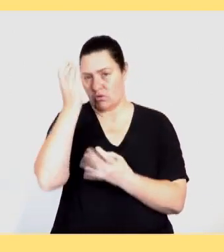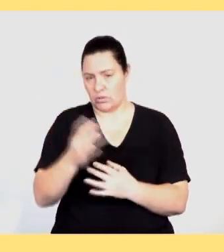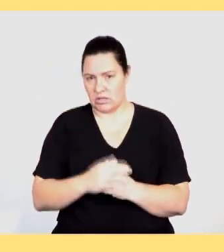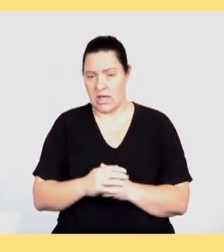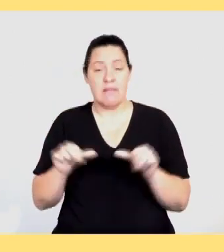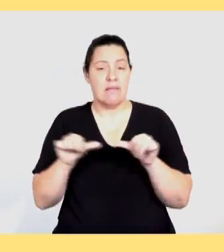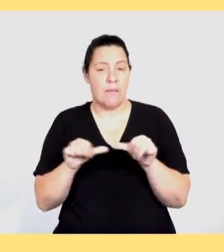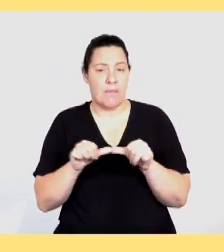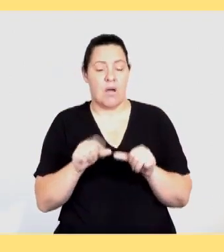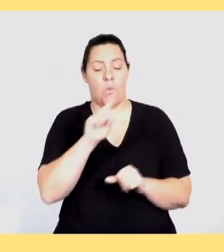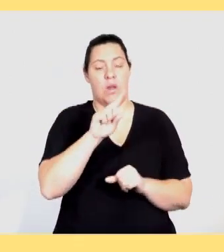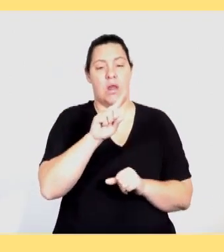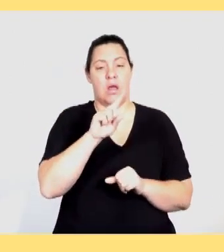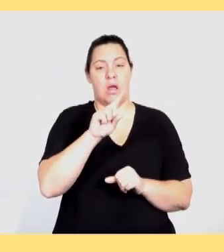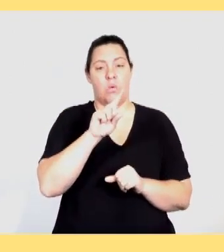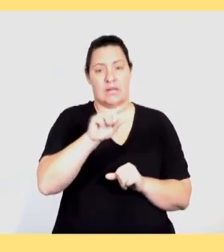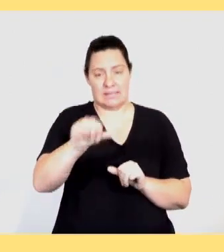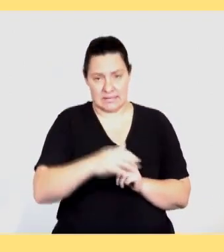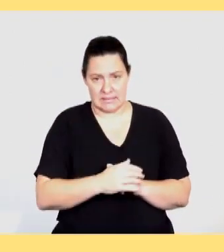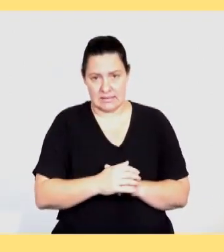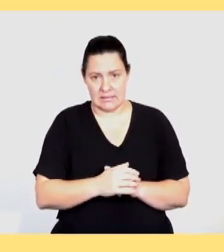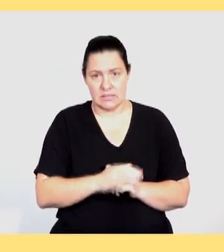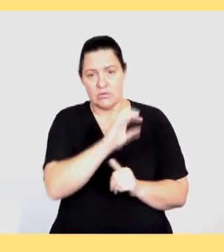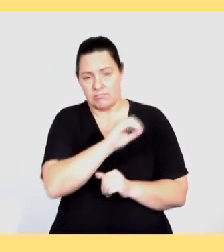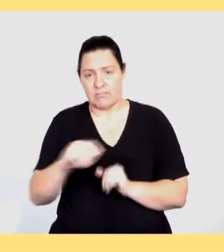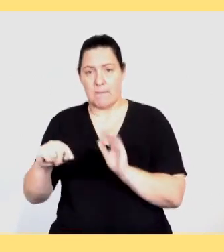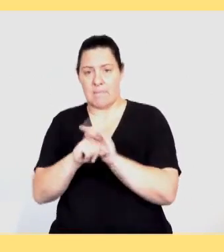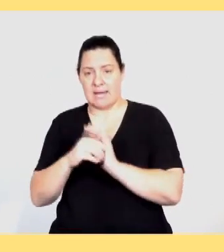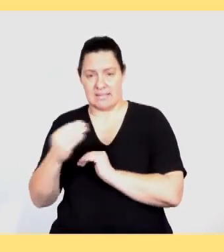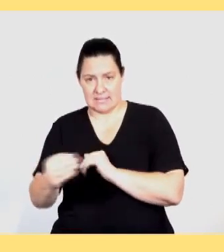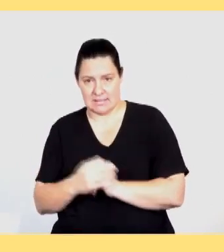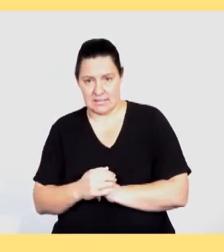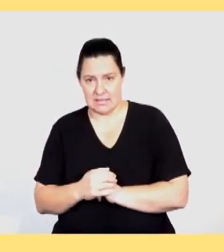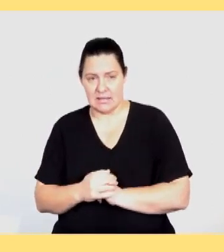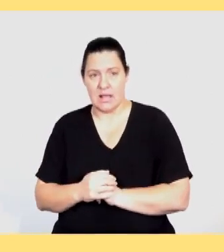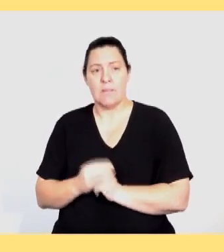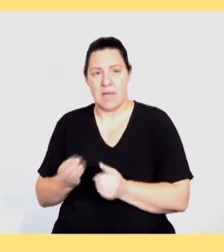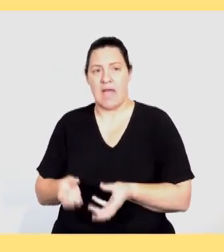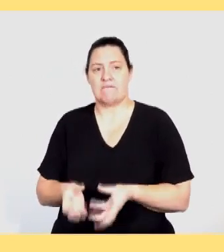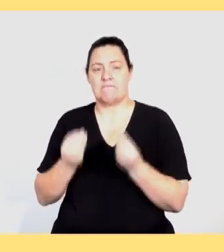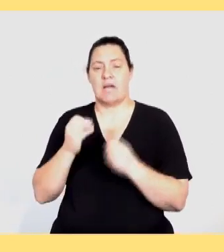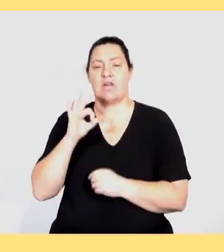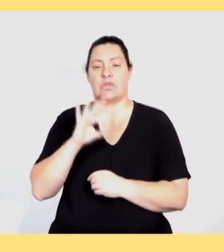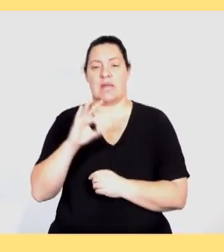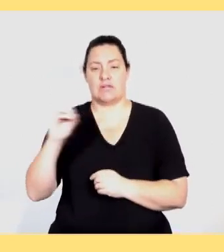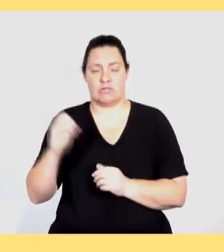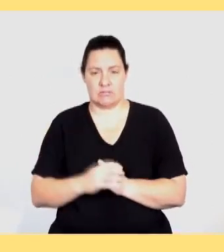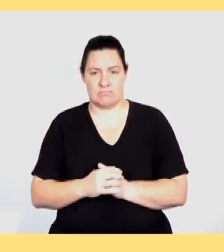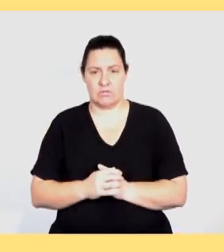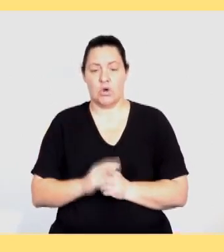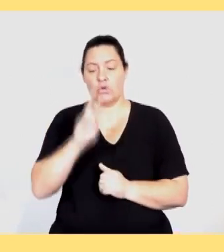note, number 16. I'm bringing it to the minus side, and then I have my